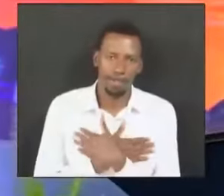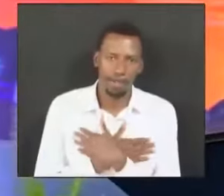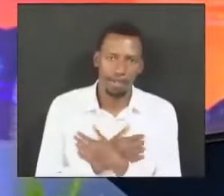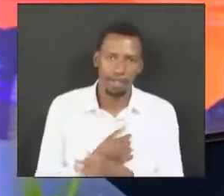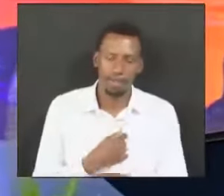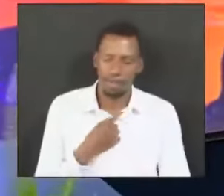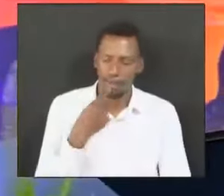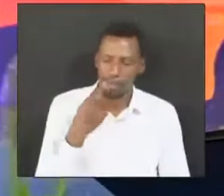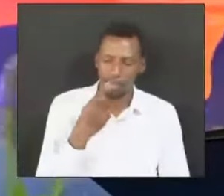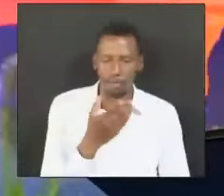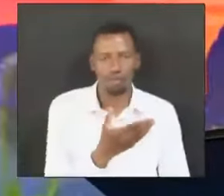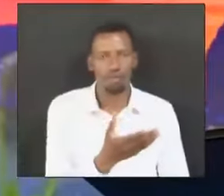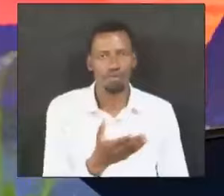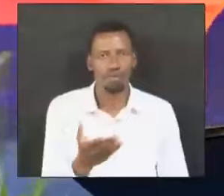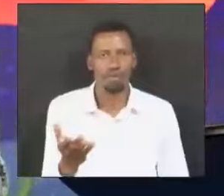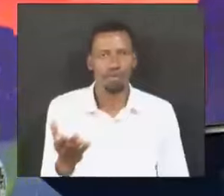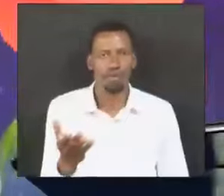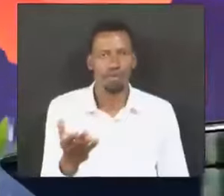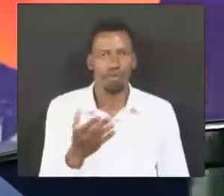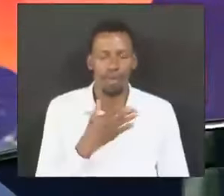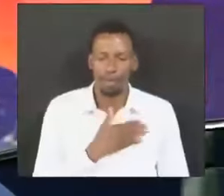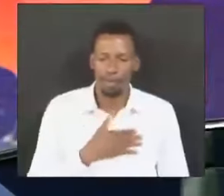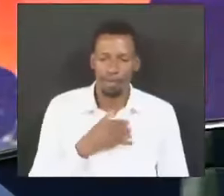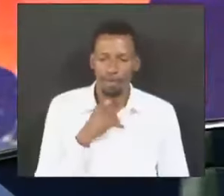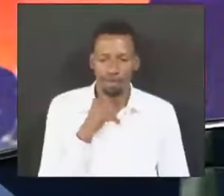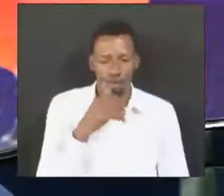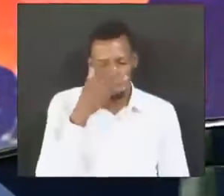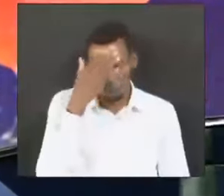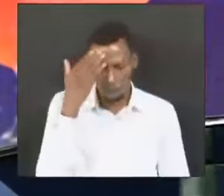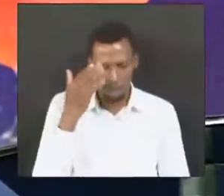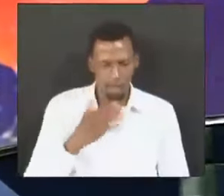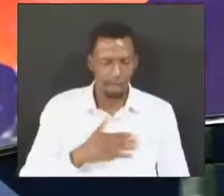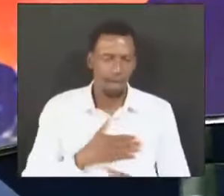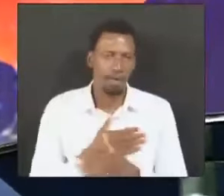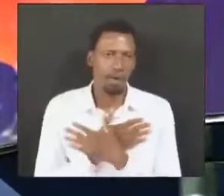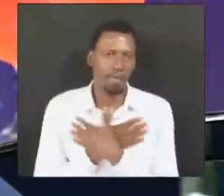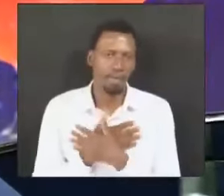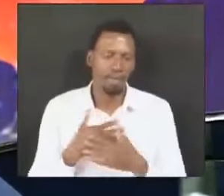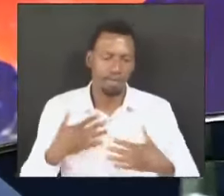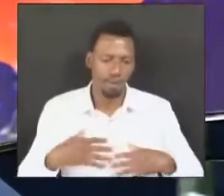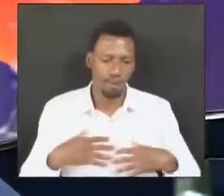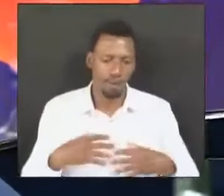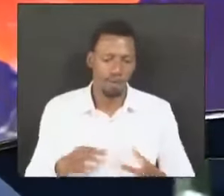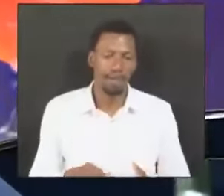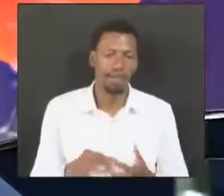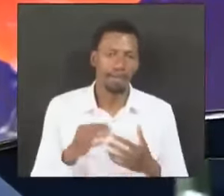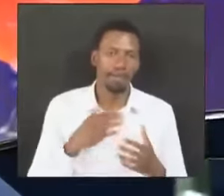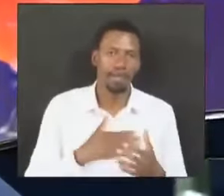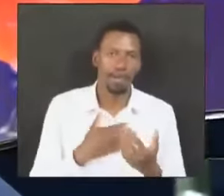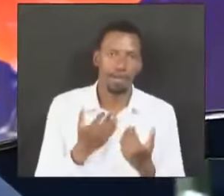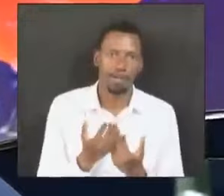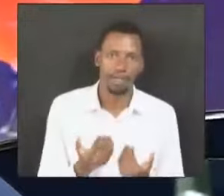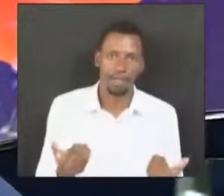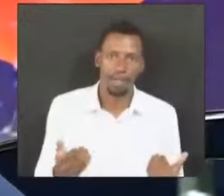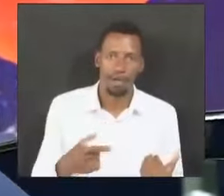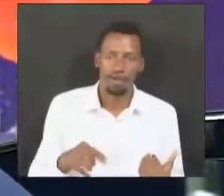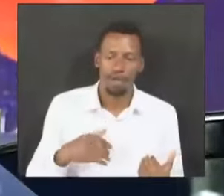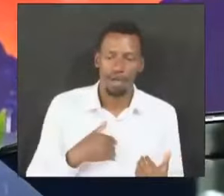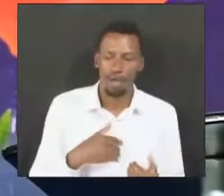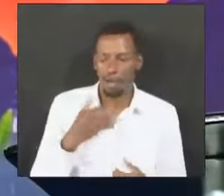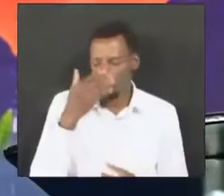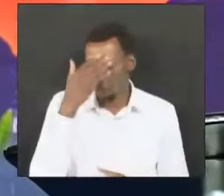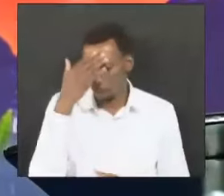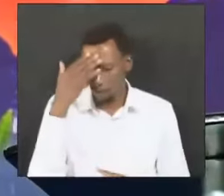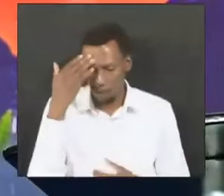you, we dare not forget our people, especially our children. We have forgotten so many of